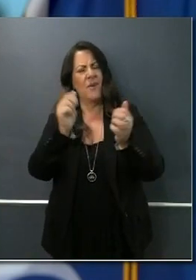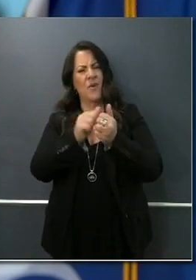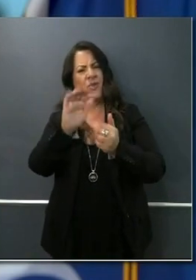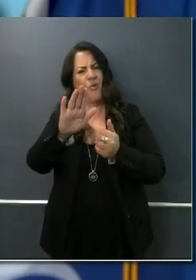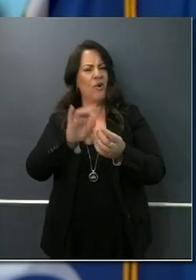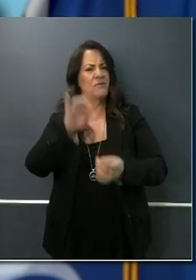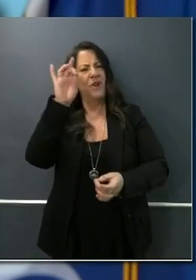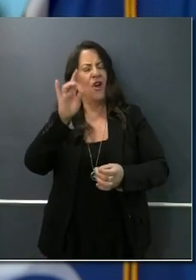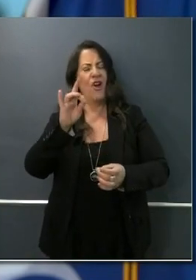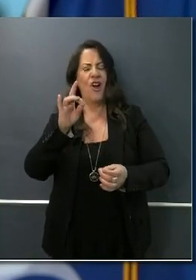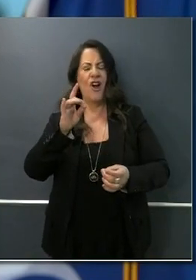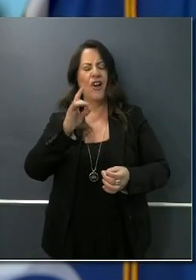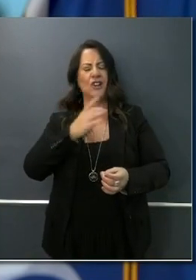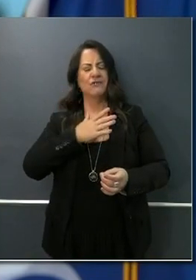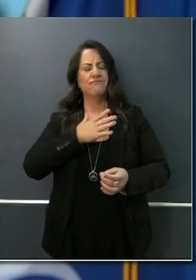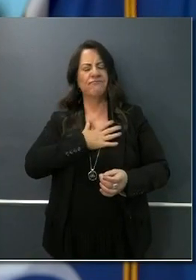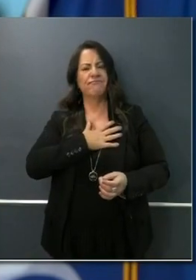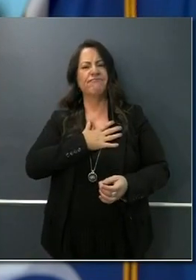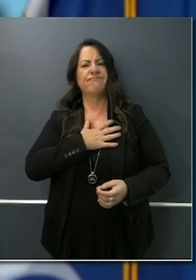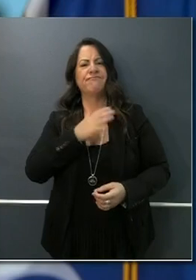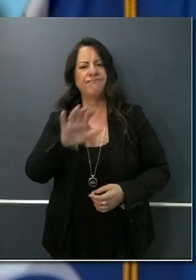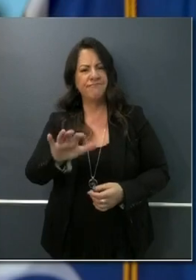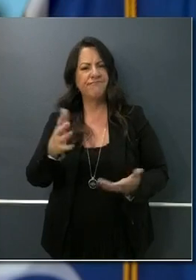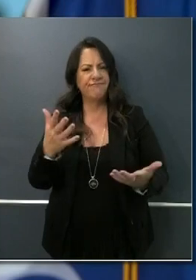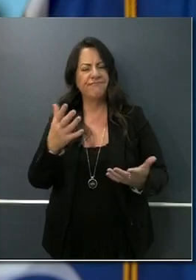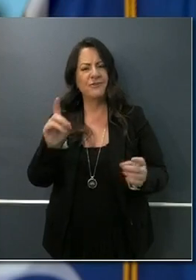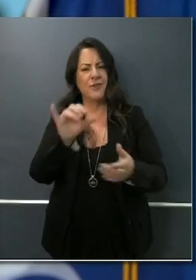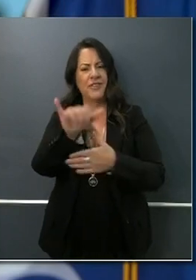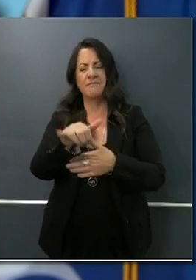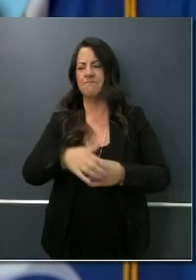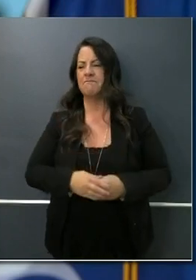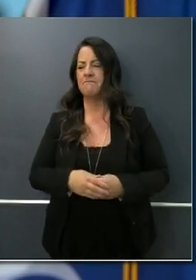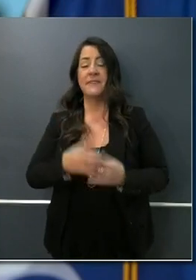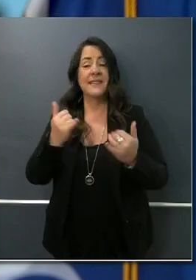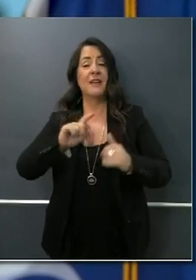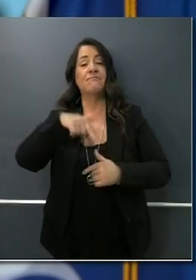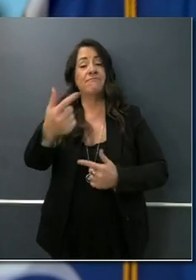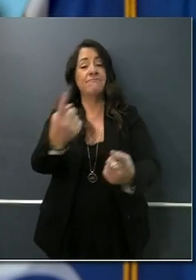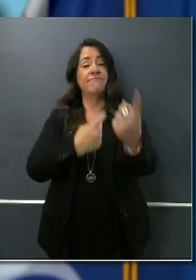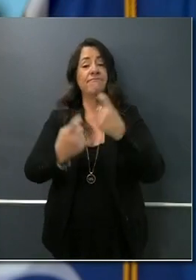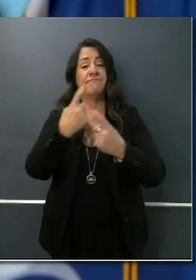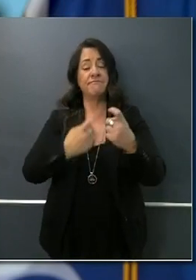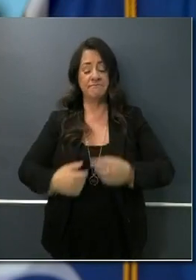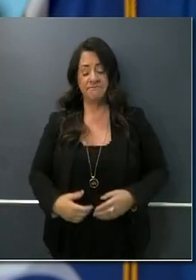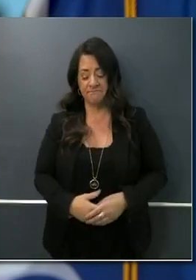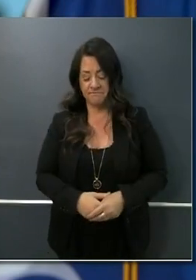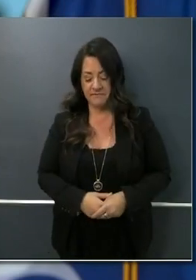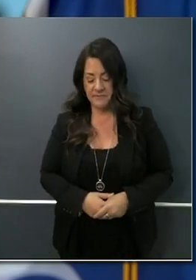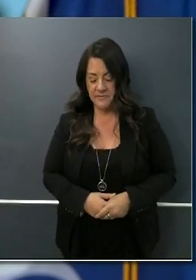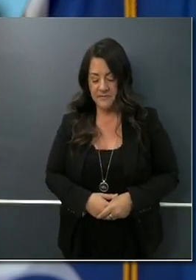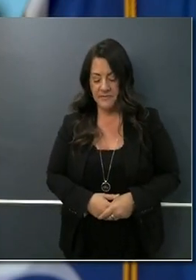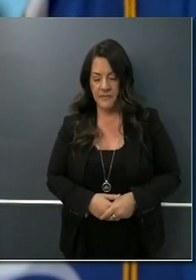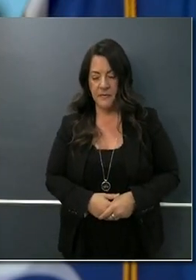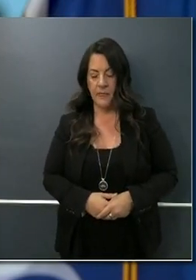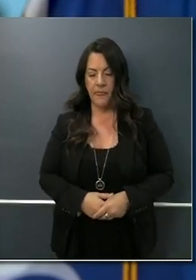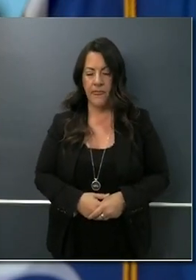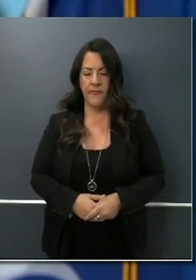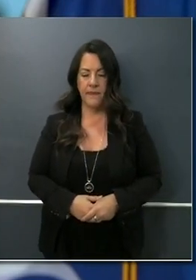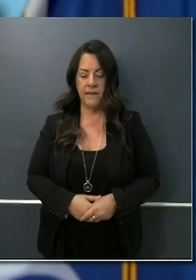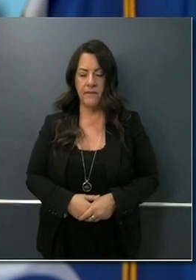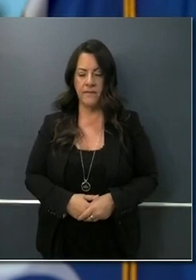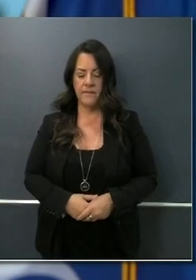going as well. With that, happy to take questions. Jonathan Ayestas, KCRA News.